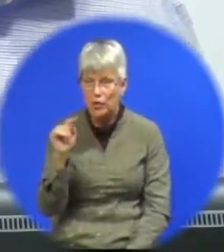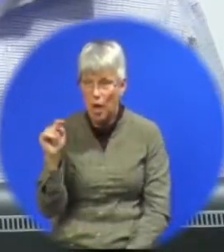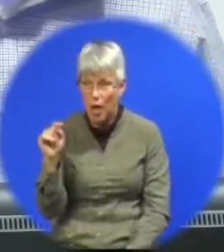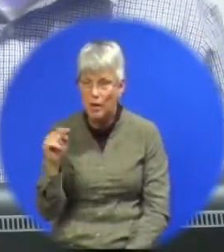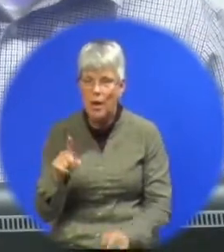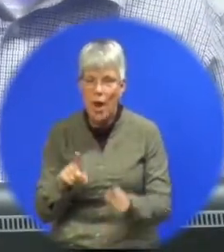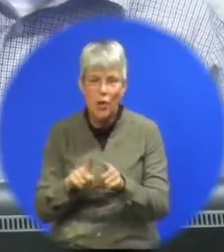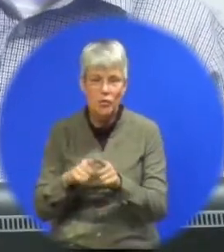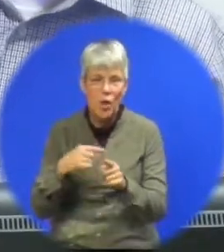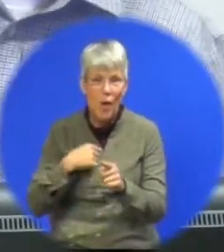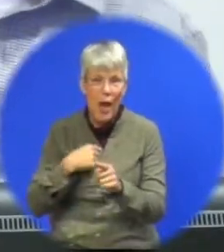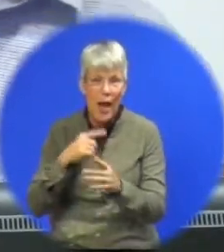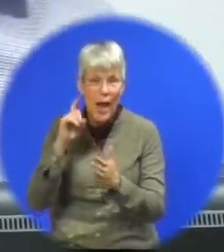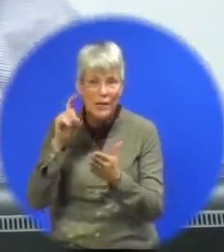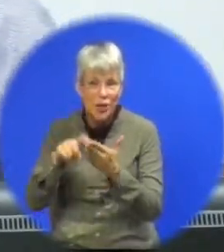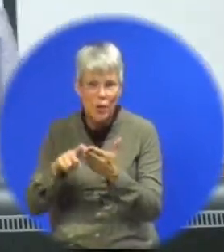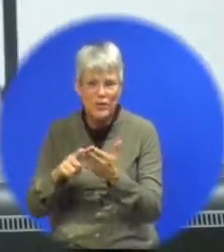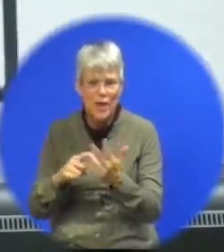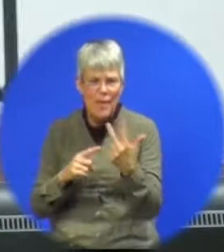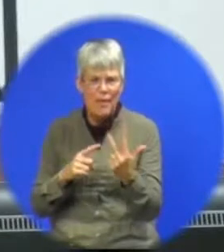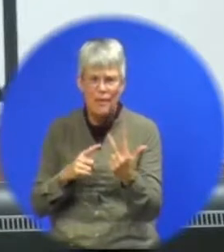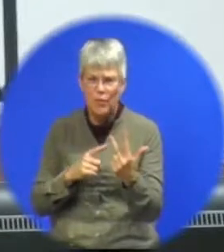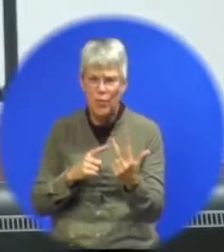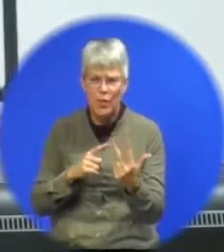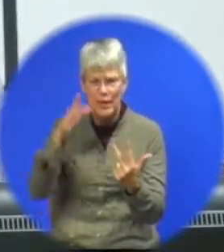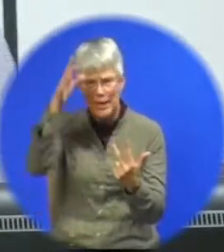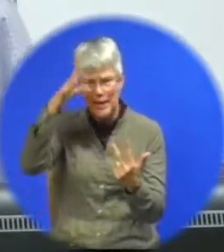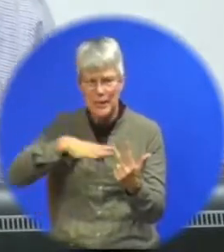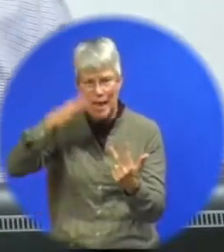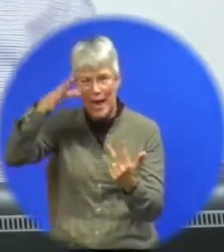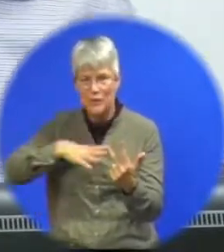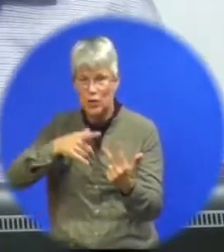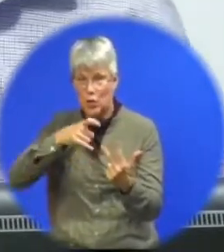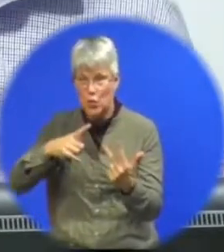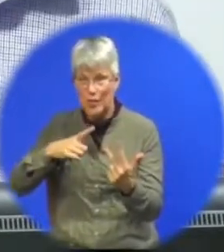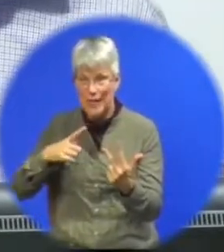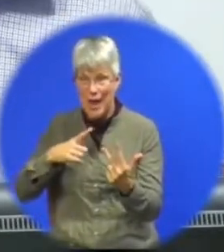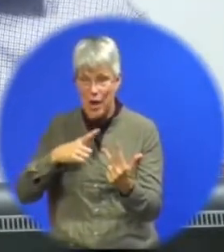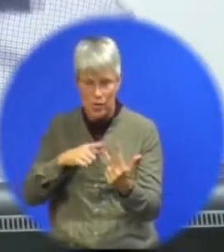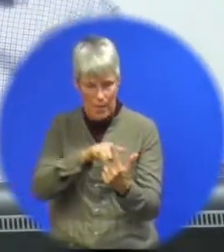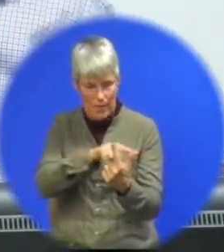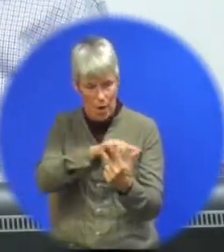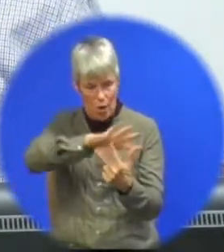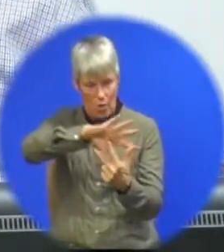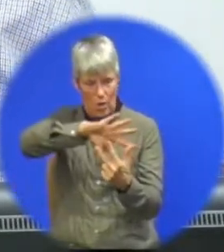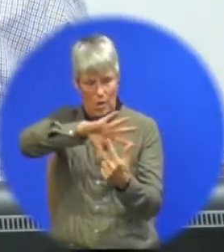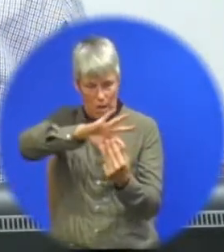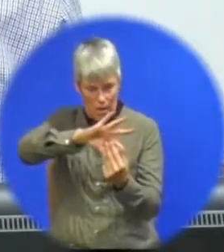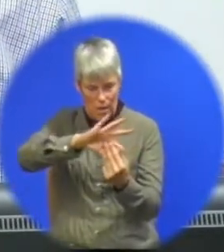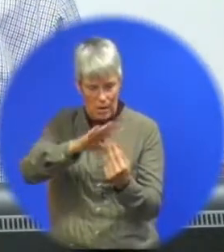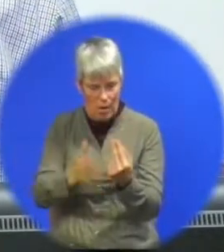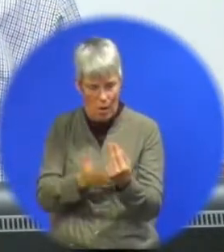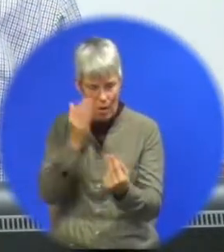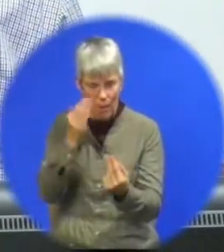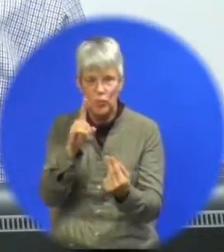but to notice the three guys that retired tonight. That's close to 100 years of